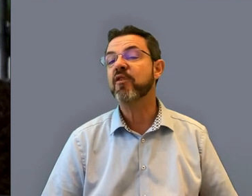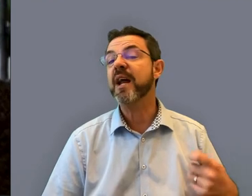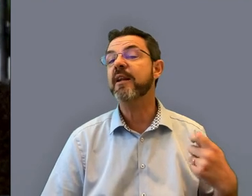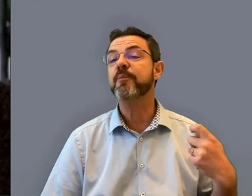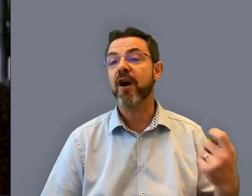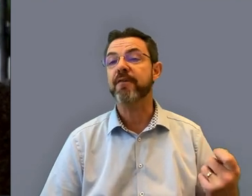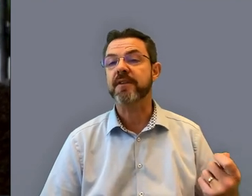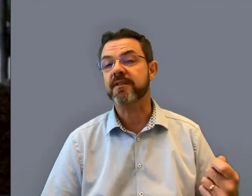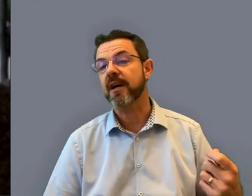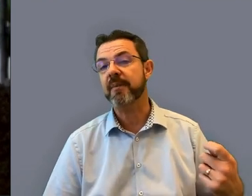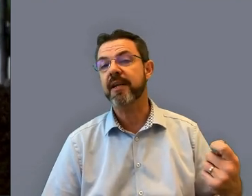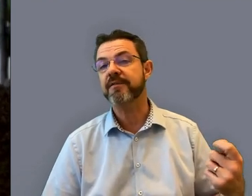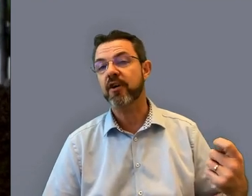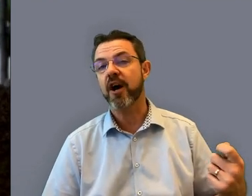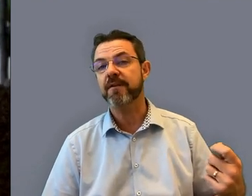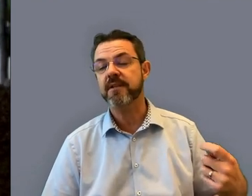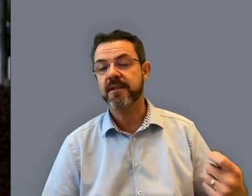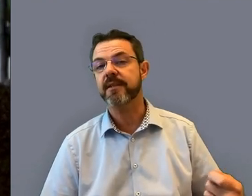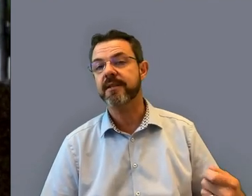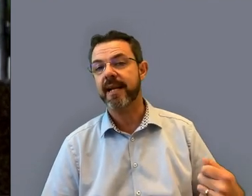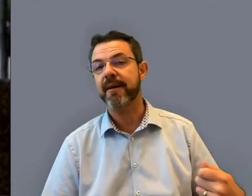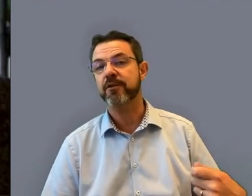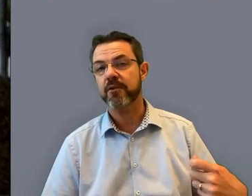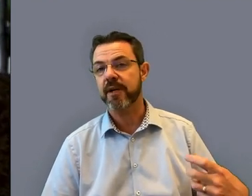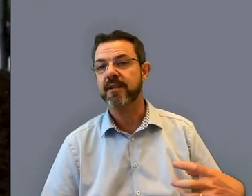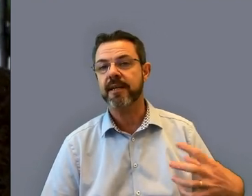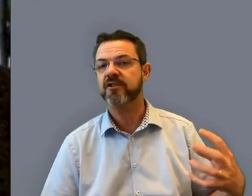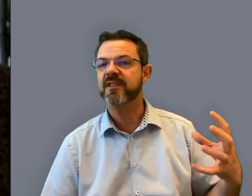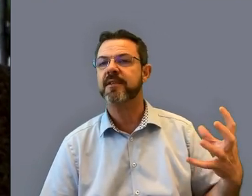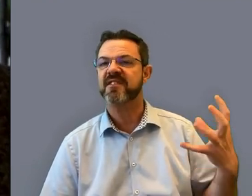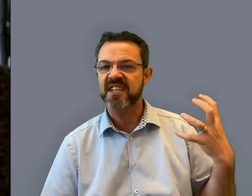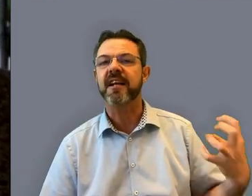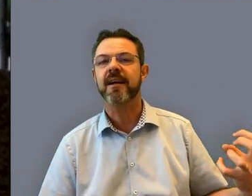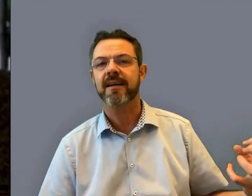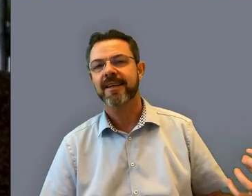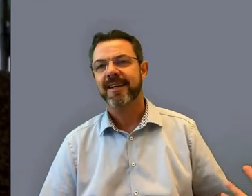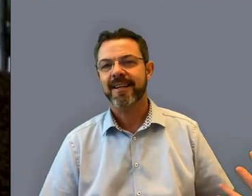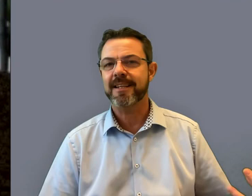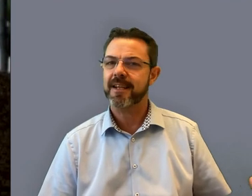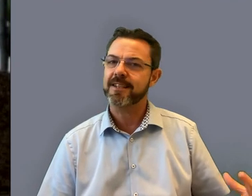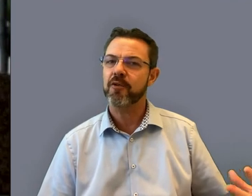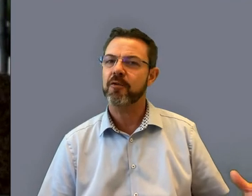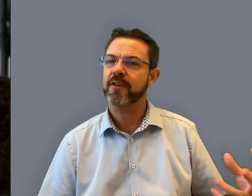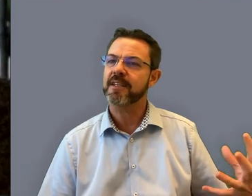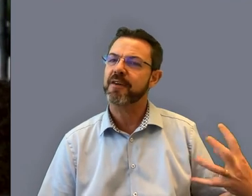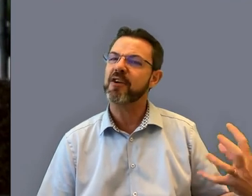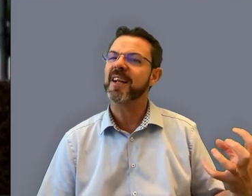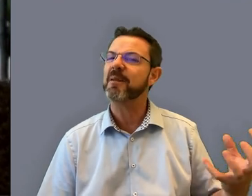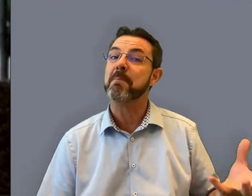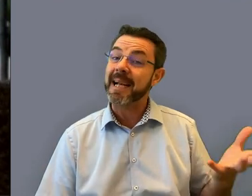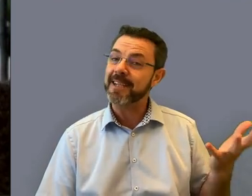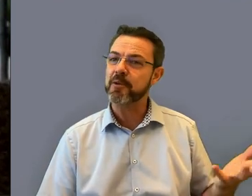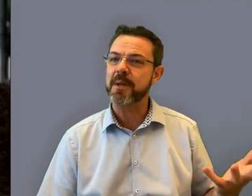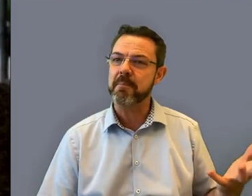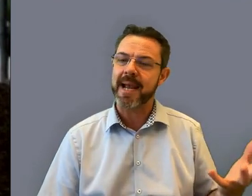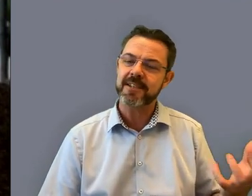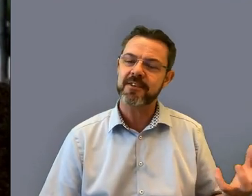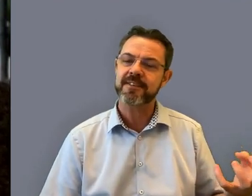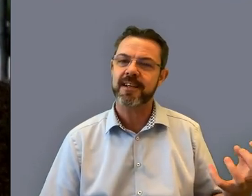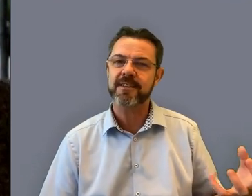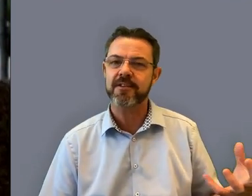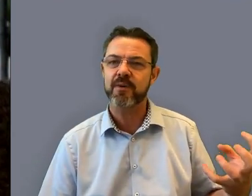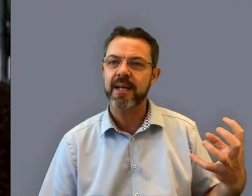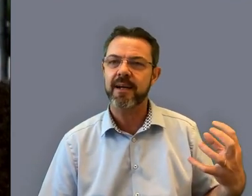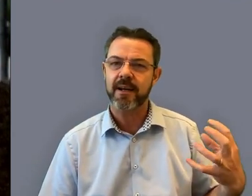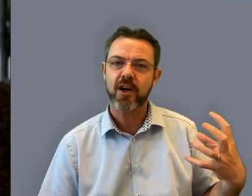So, and there's very profits. I mean, it's very often cities that have to, it's just a sink. There's very little money to be made.